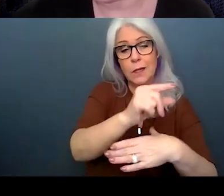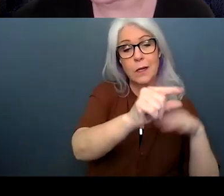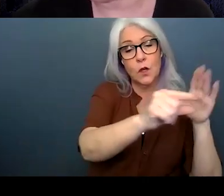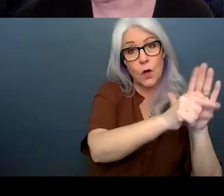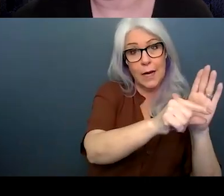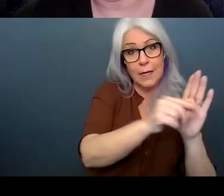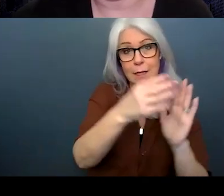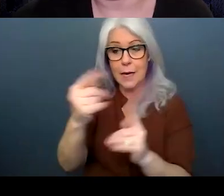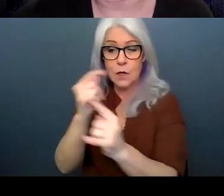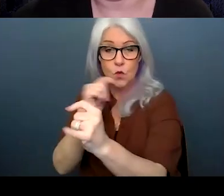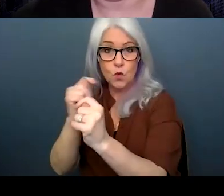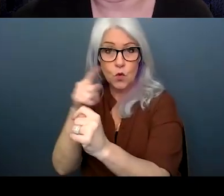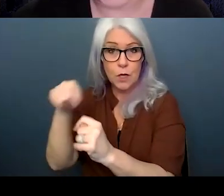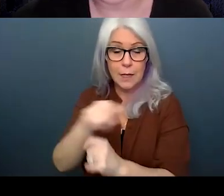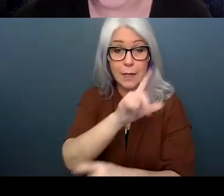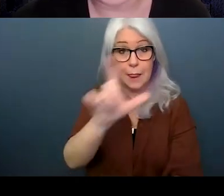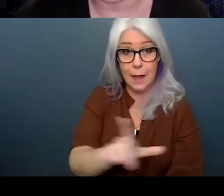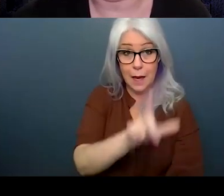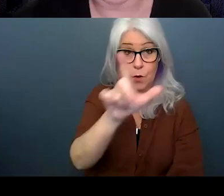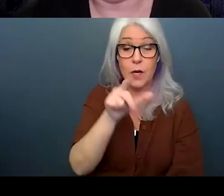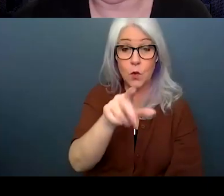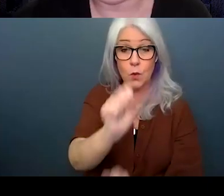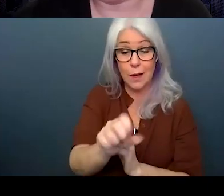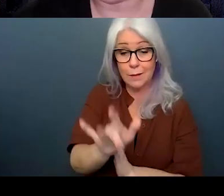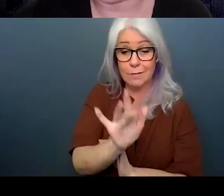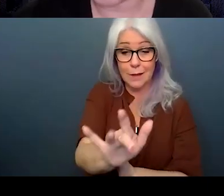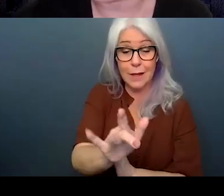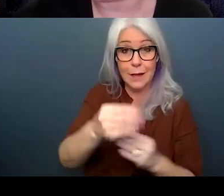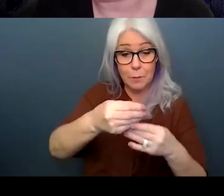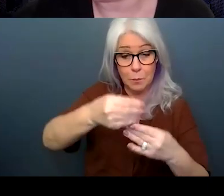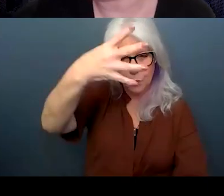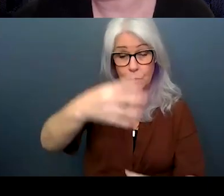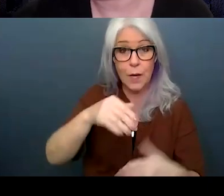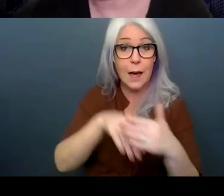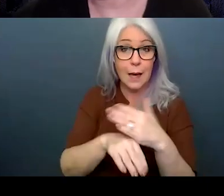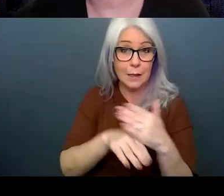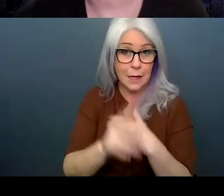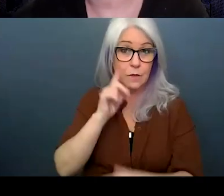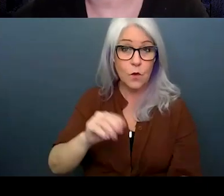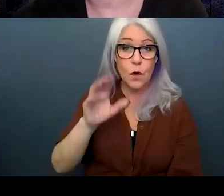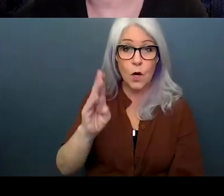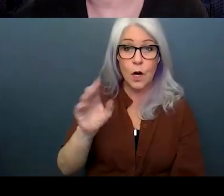library. And that is how you can access the library, Baruch College.